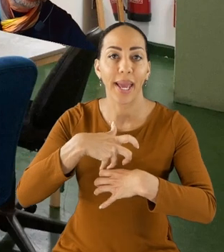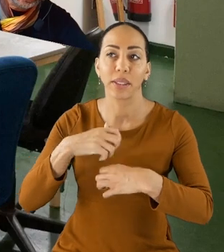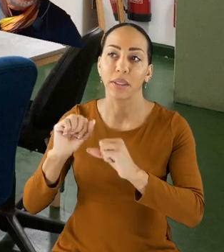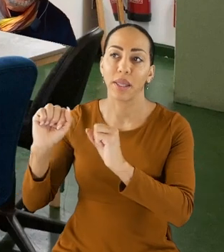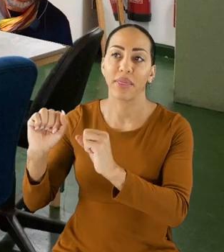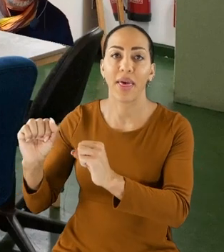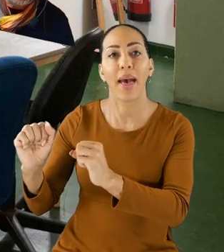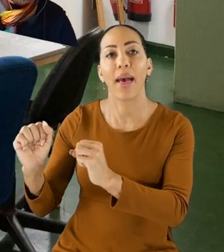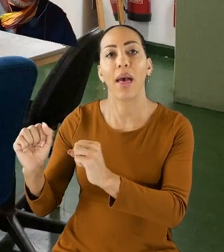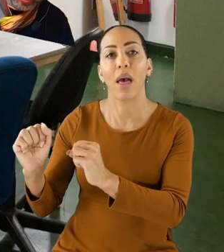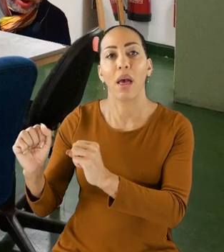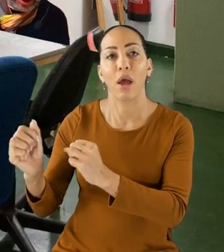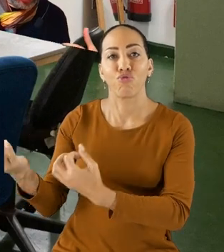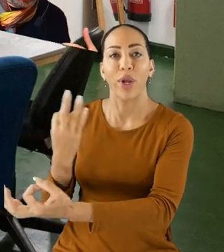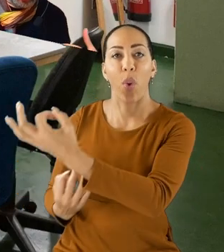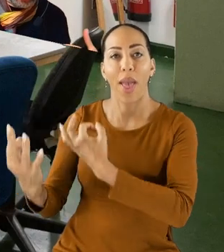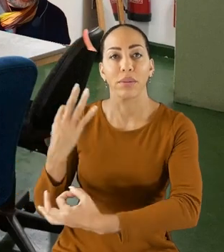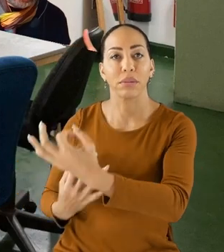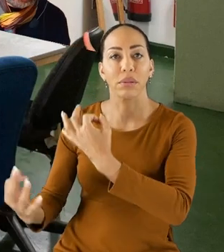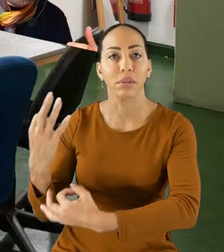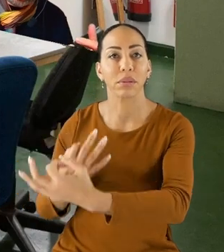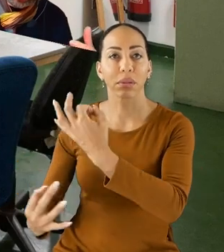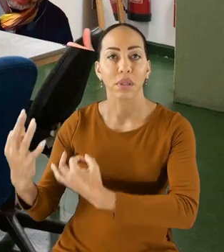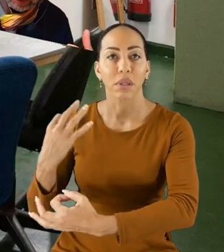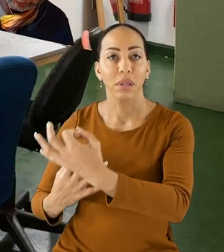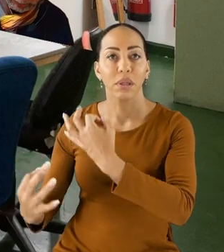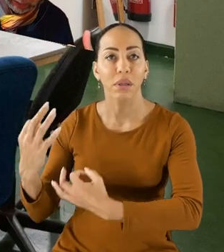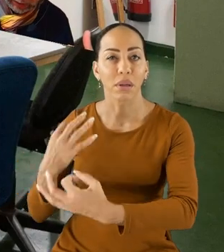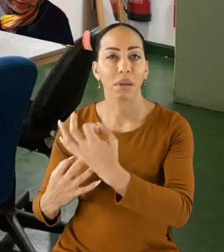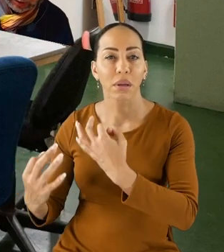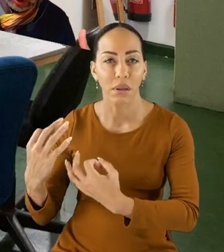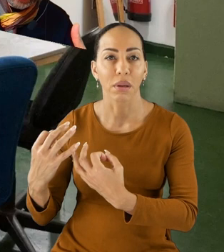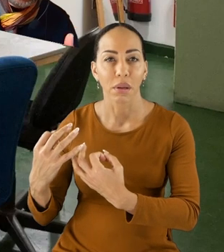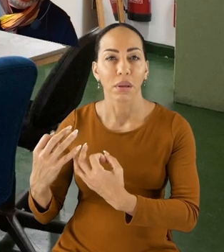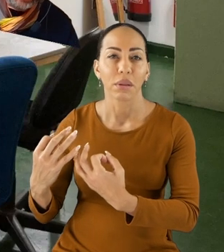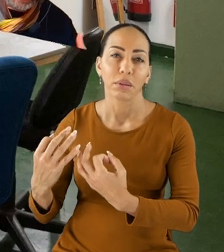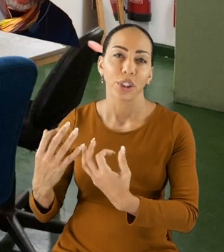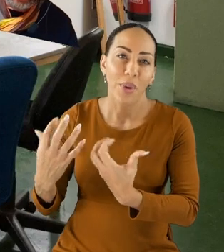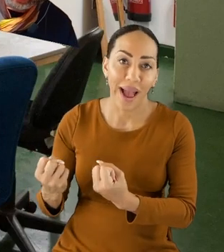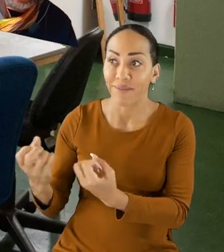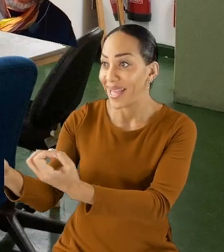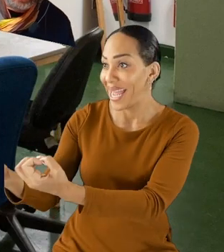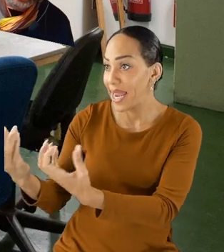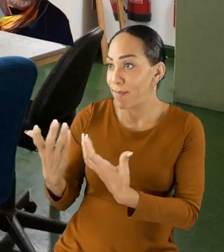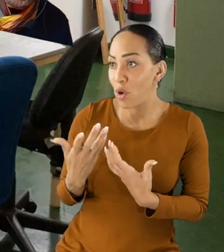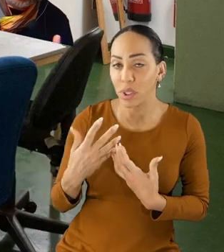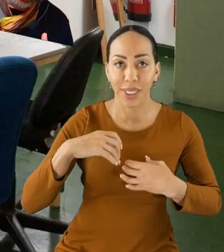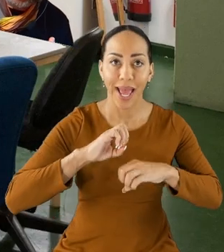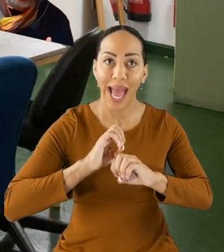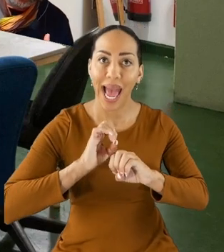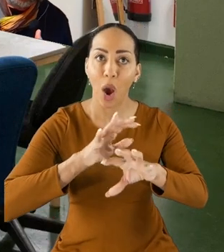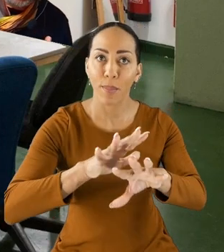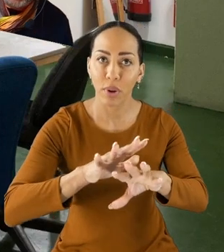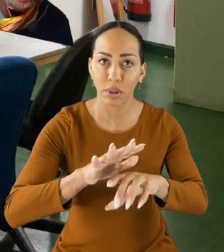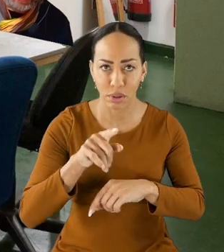and what is relayed to the public. You know, you're working in a sense of a kind of there's an input and there's an output, and you've got to make the decisions